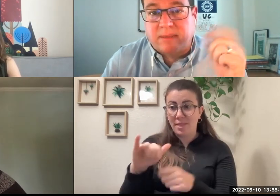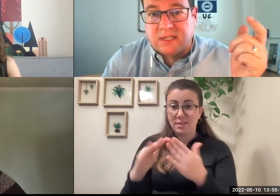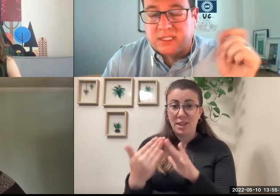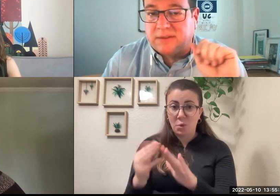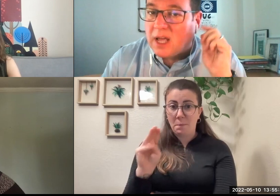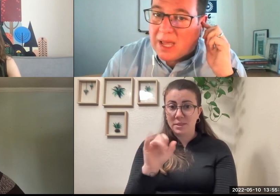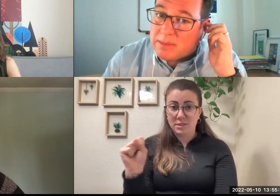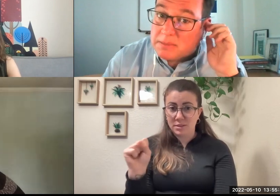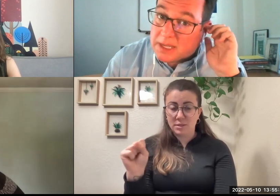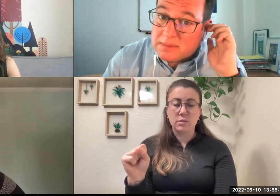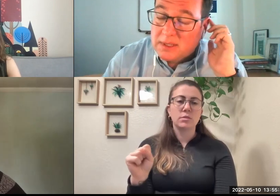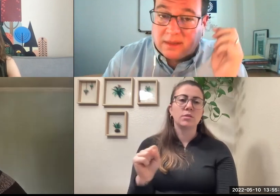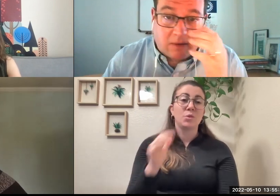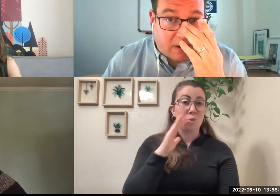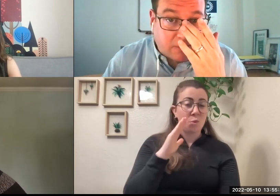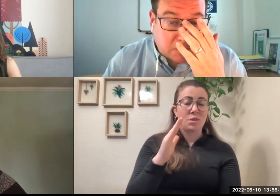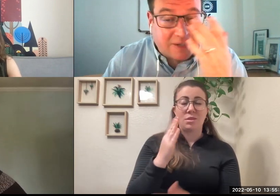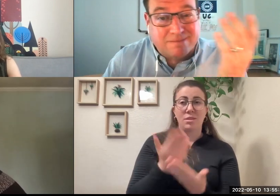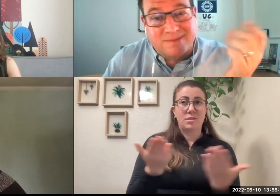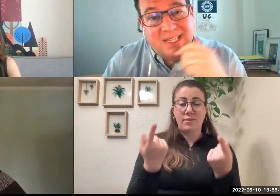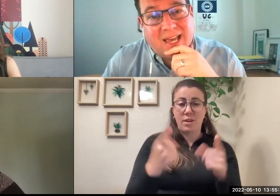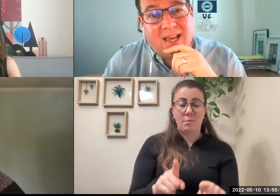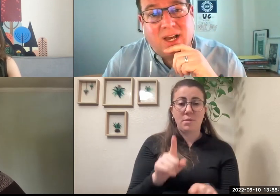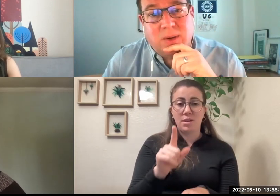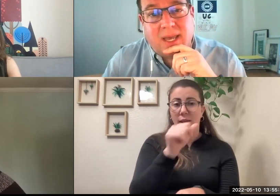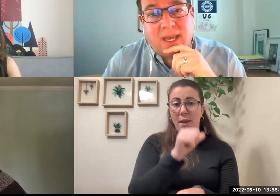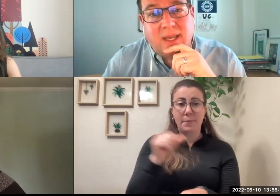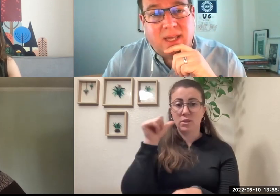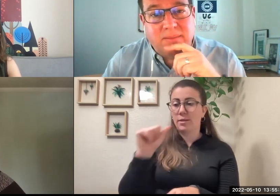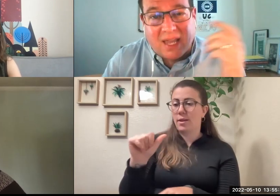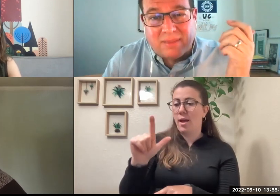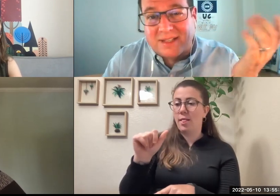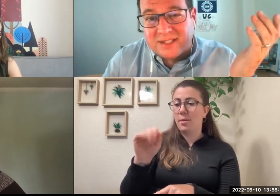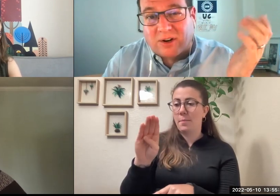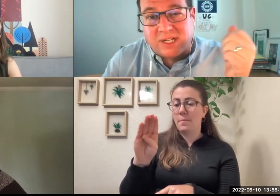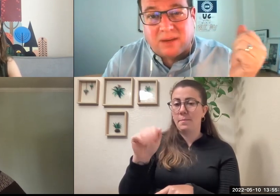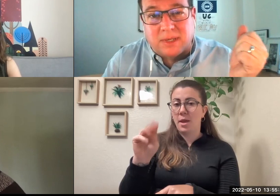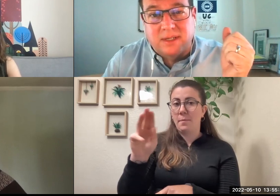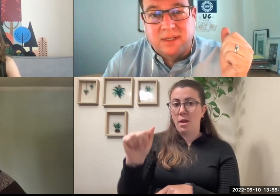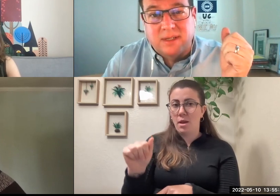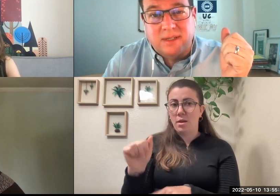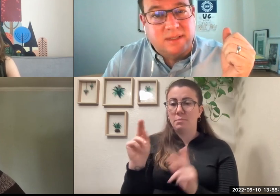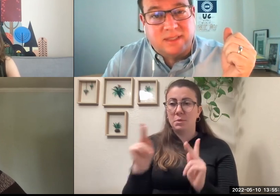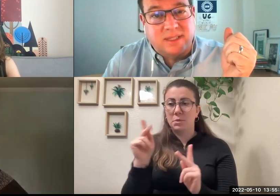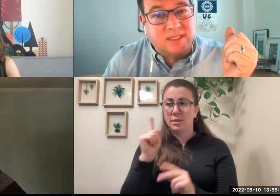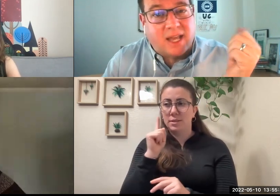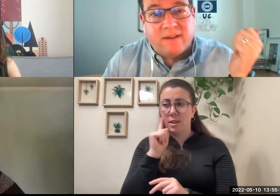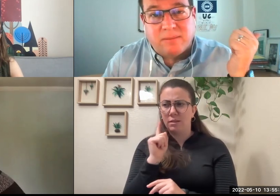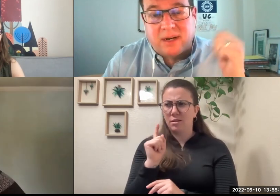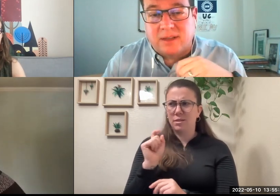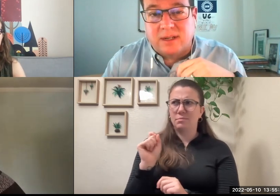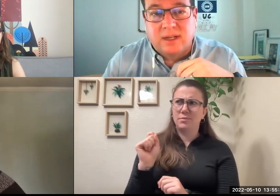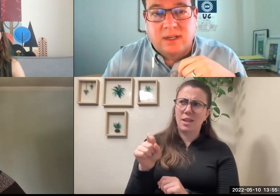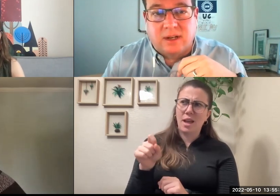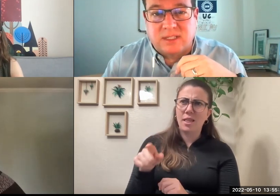the Amazon stuff in Alabama, like, there are a lot of folks who are like, yeah, okay, maybe this is a hard job, but this is a hell of a